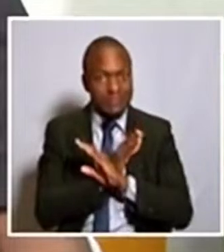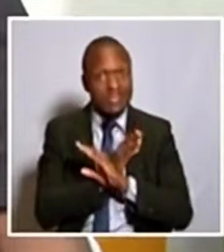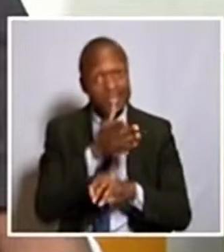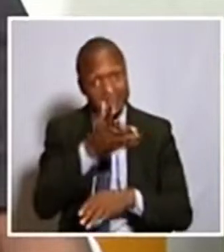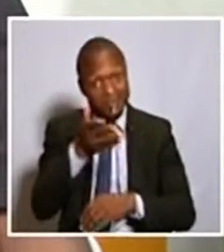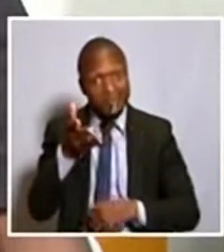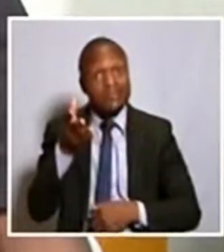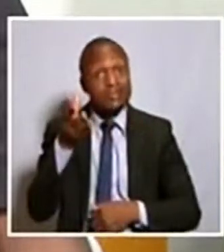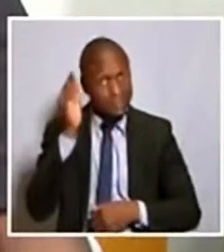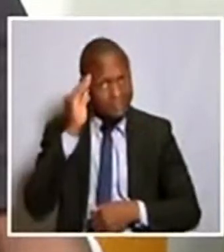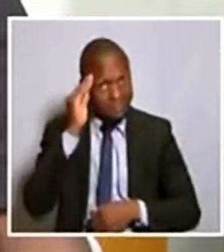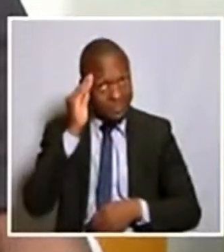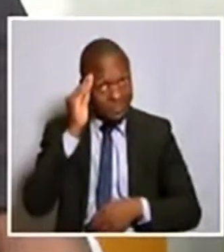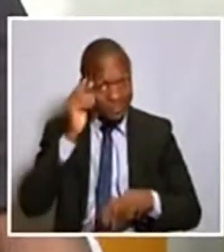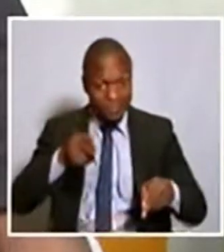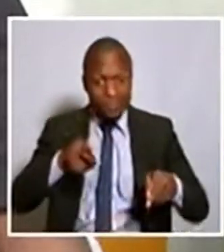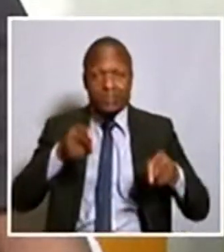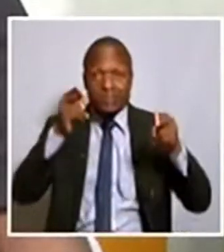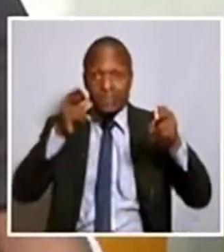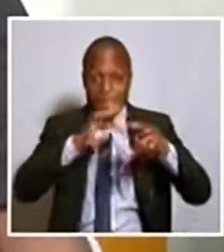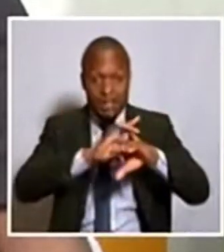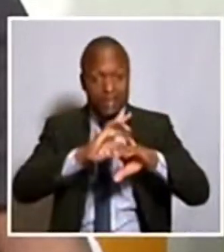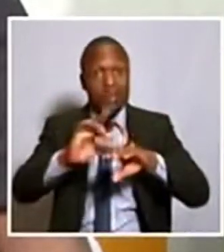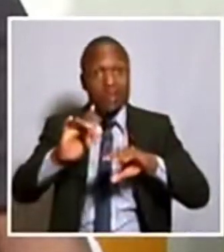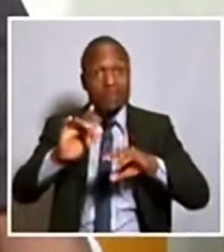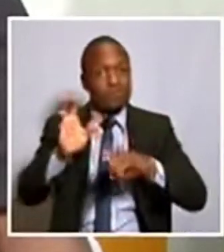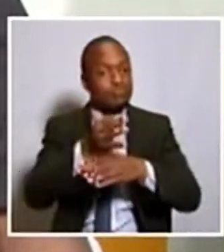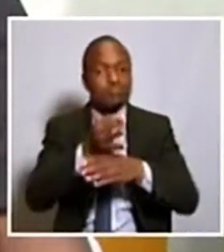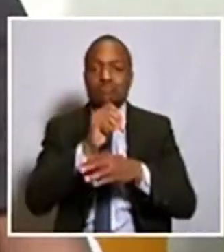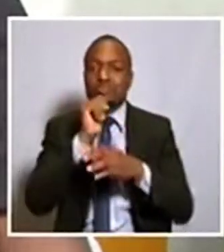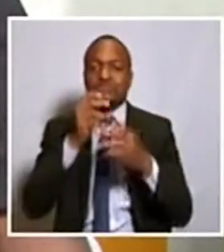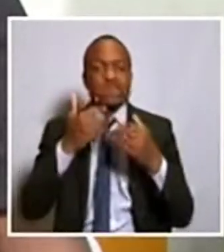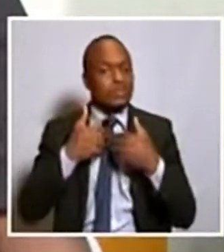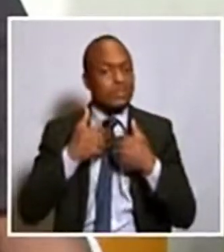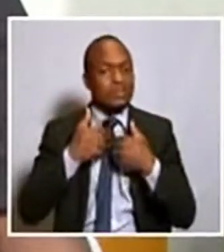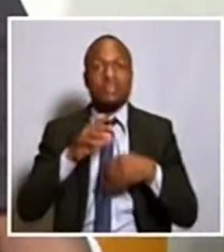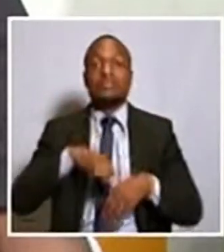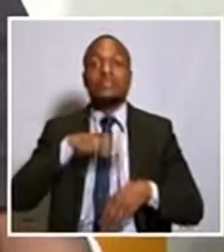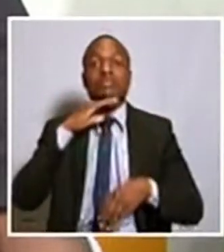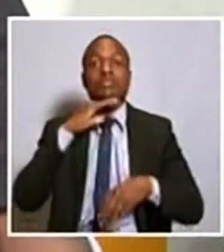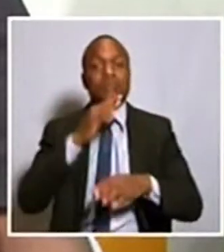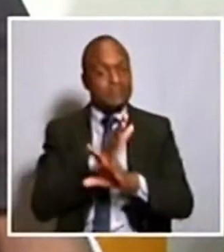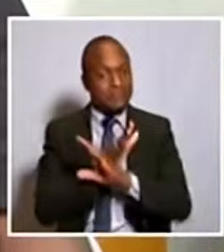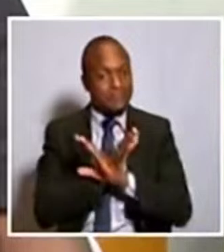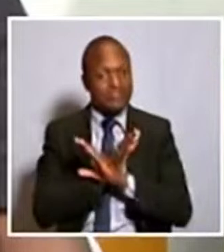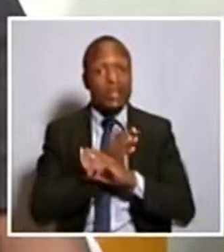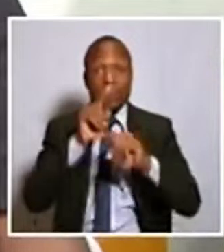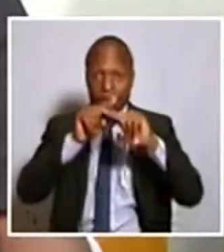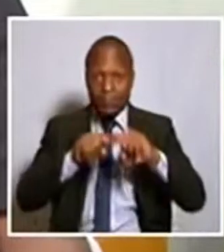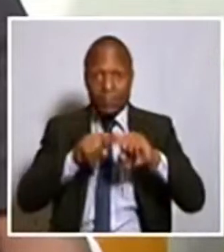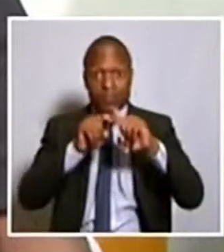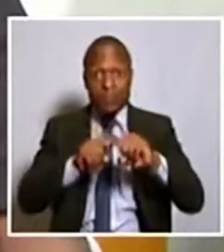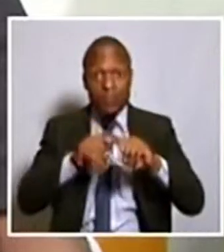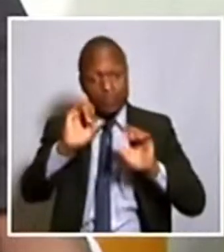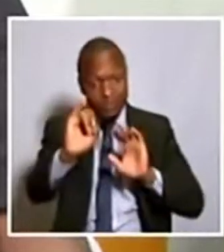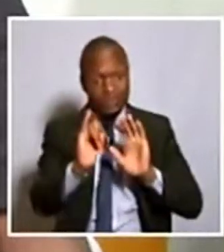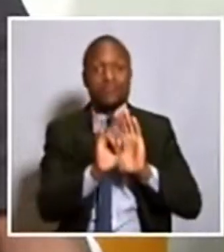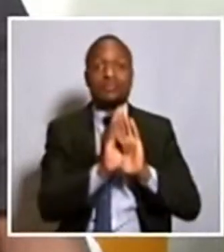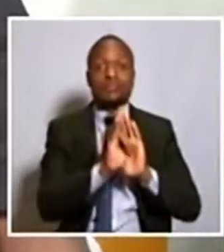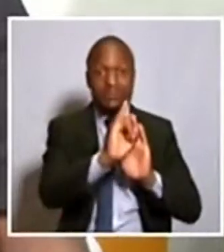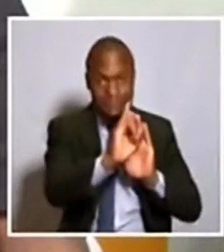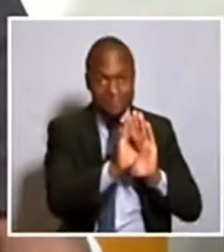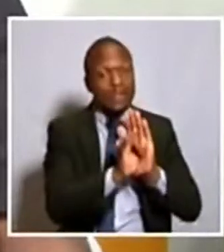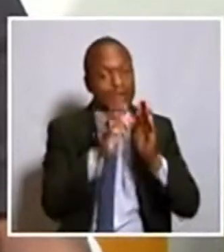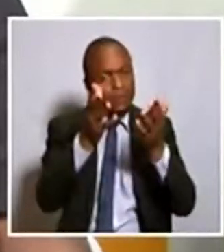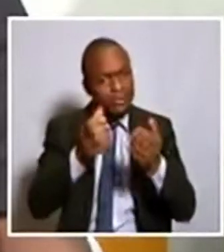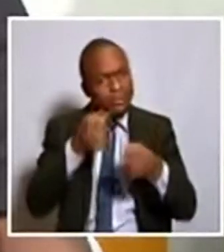is, high shortage of fish. We don't have enough here in this country. And we depend on importation. And we